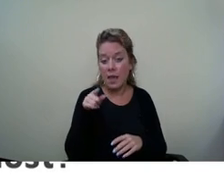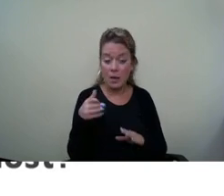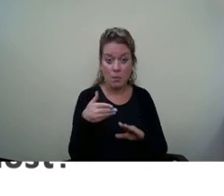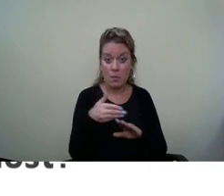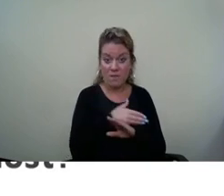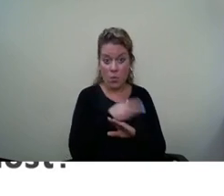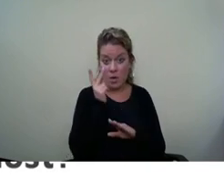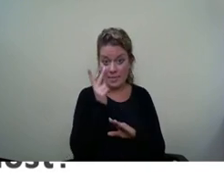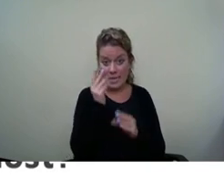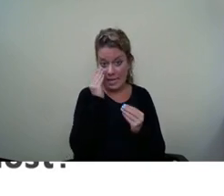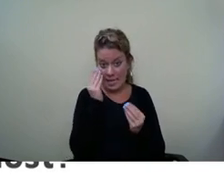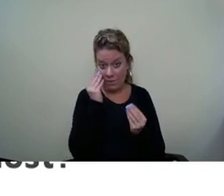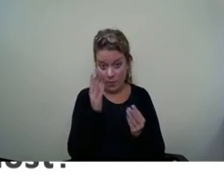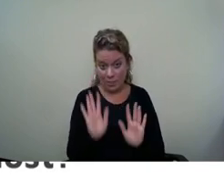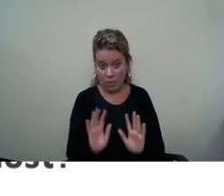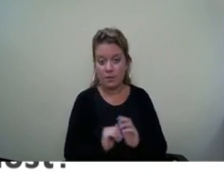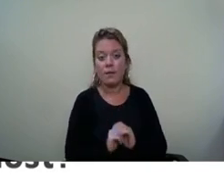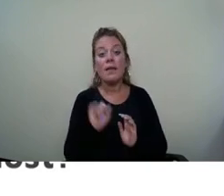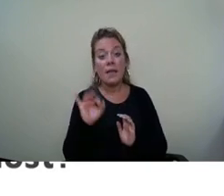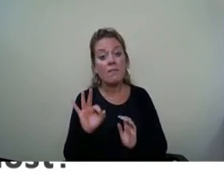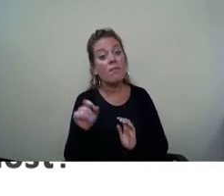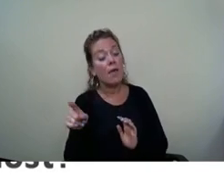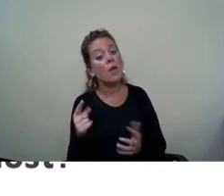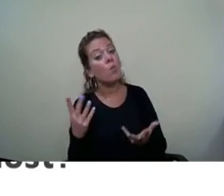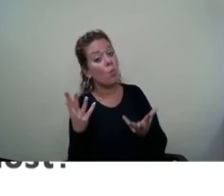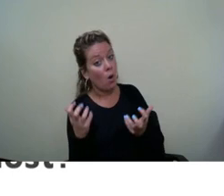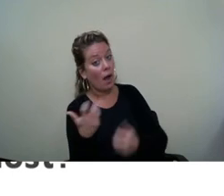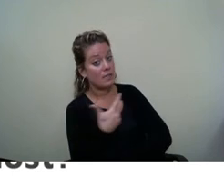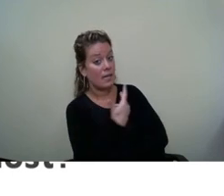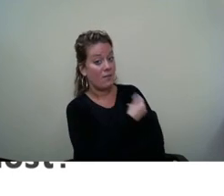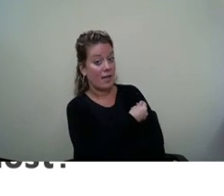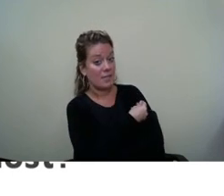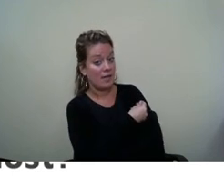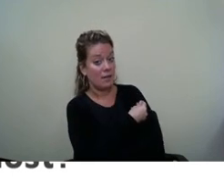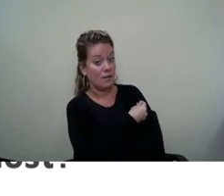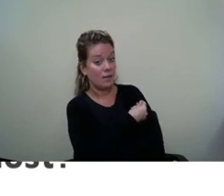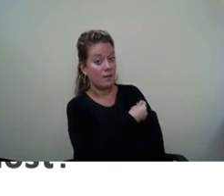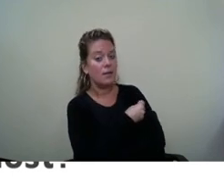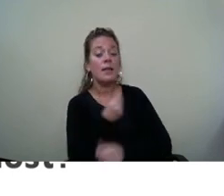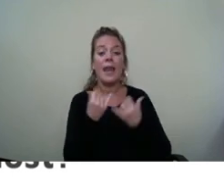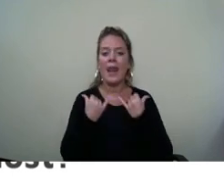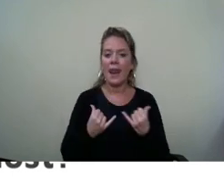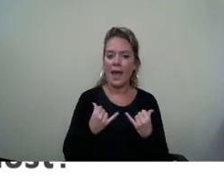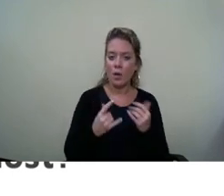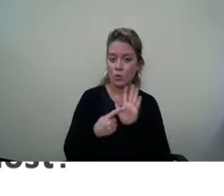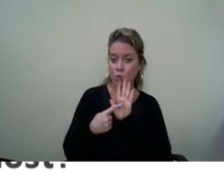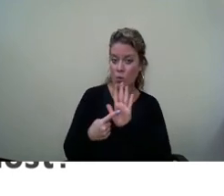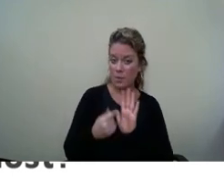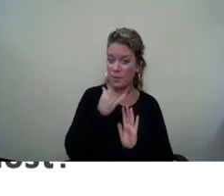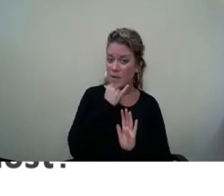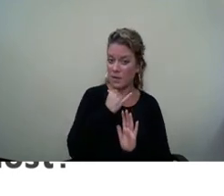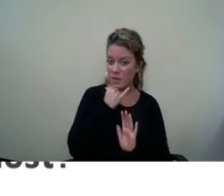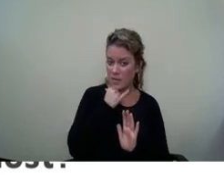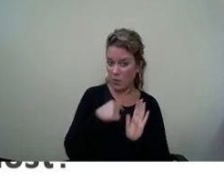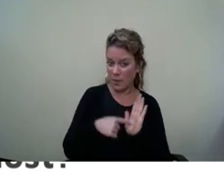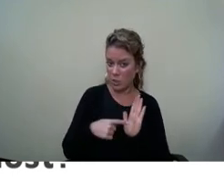what you showed them, would want to take the vaccine, now you basically decrease the